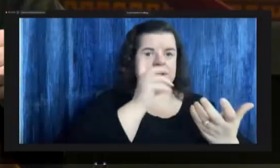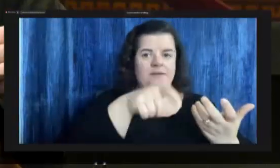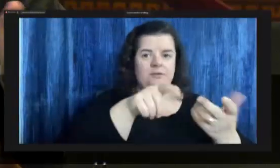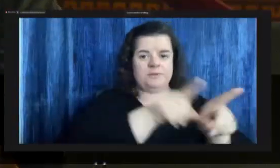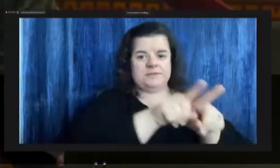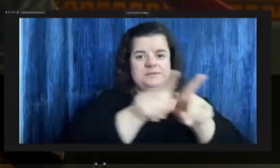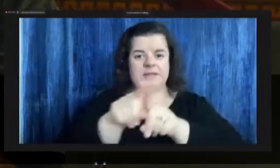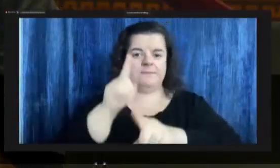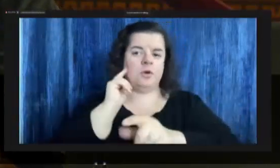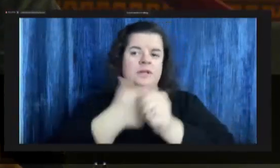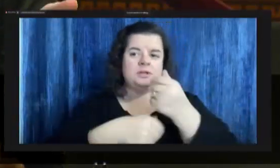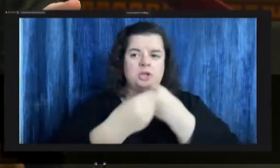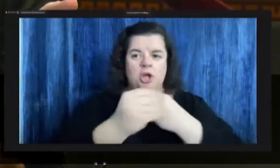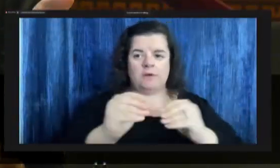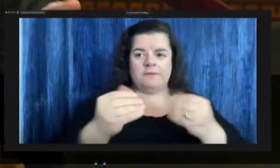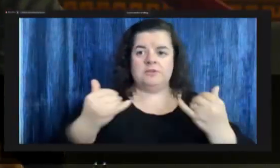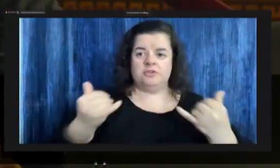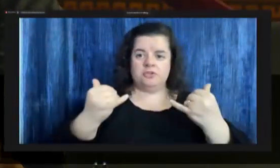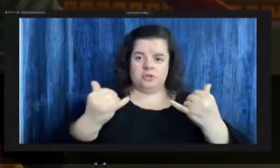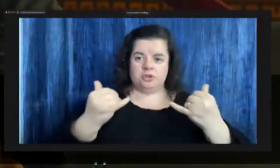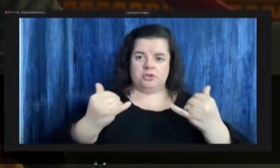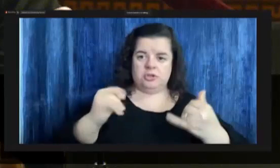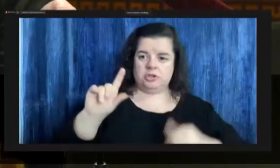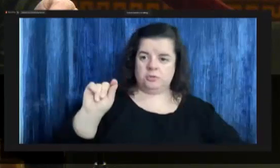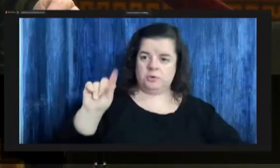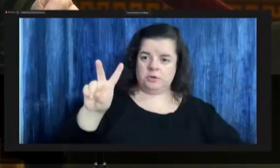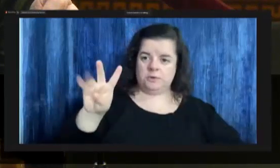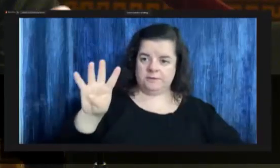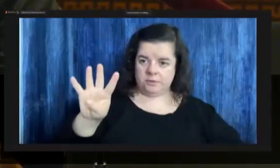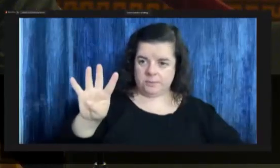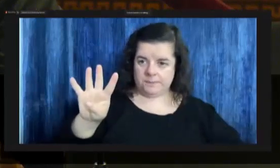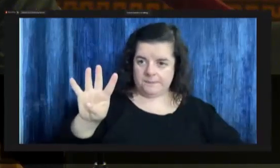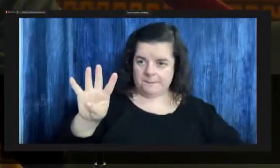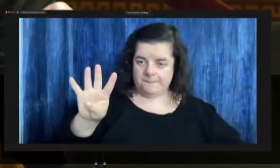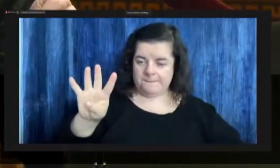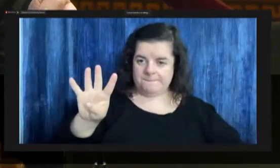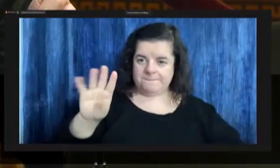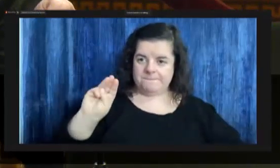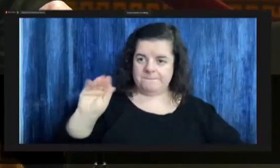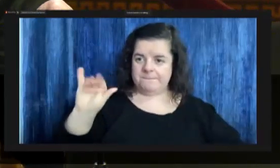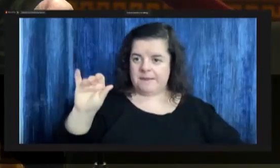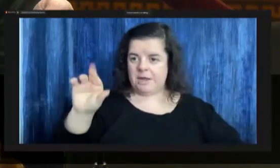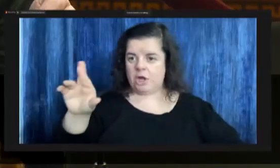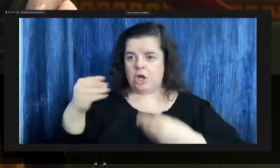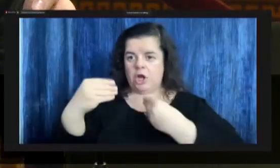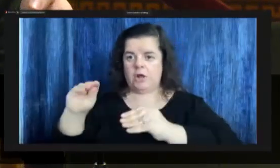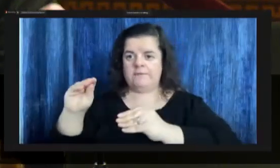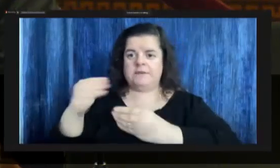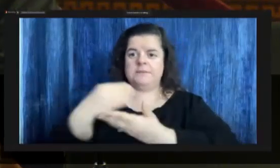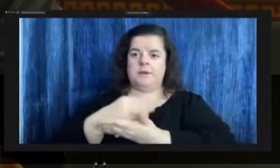office. Right. Currently, in the 2024 mayor's office budget, they are proposing